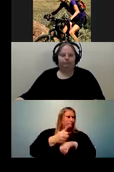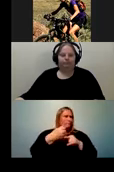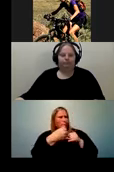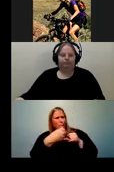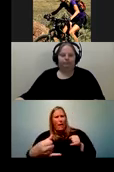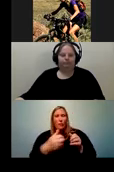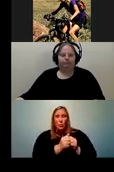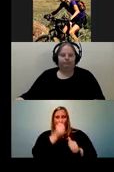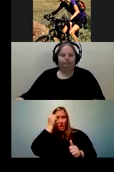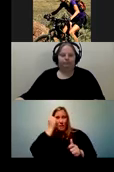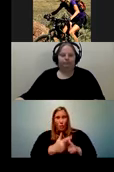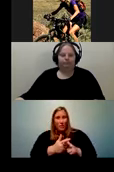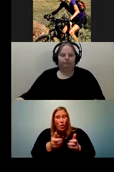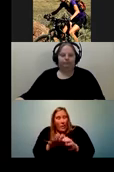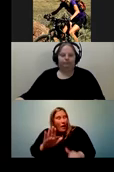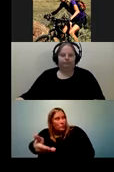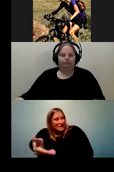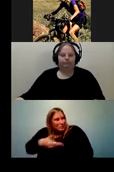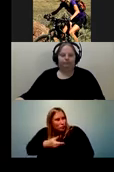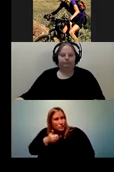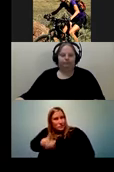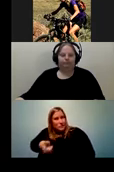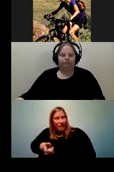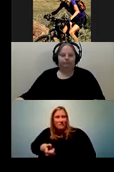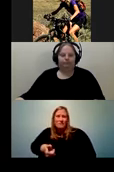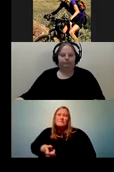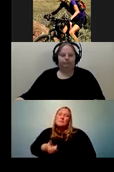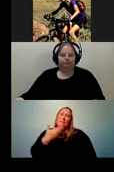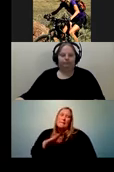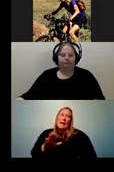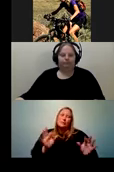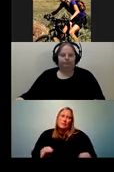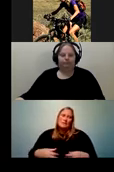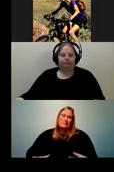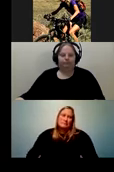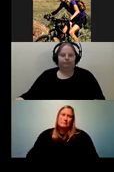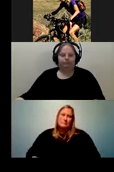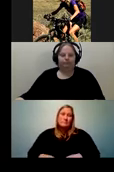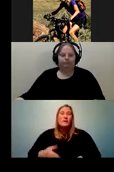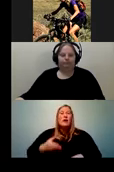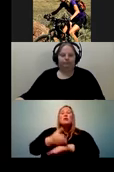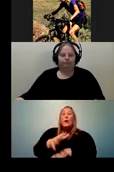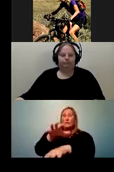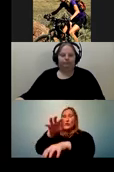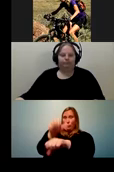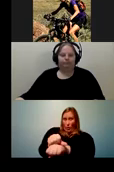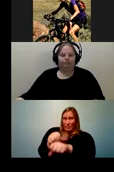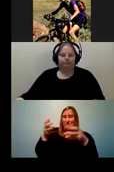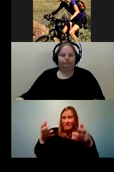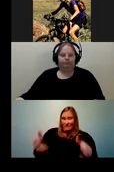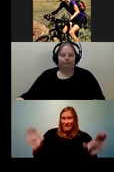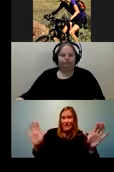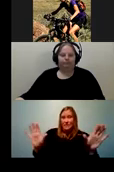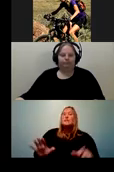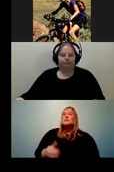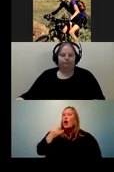him without even introducing herself was an incredibly bad choice. After that appointment was over, I tried